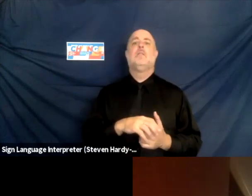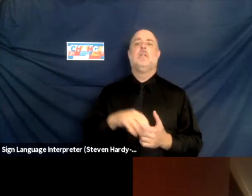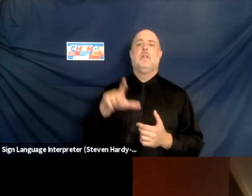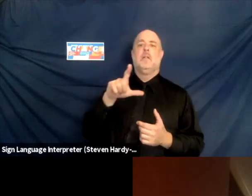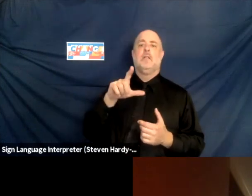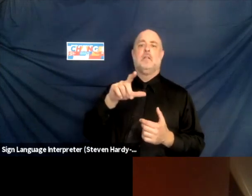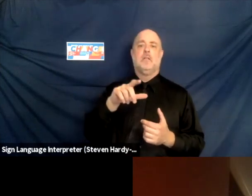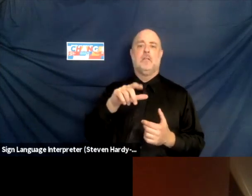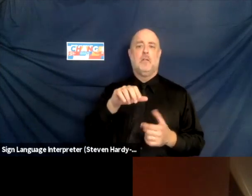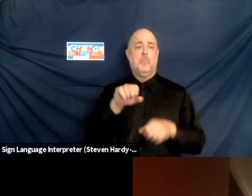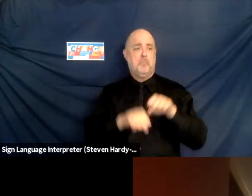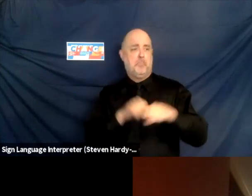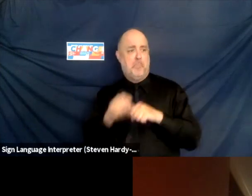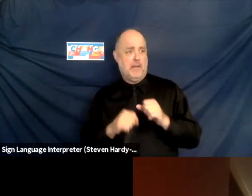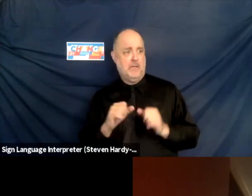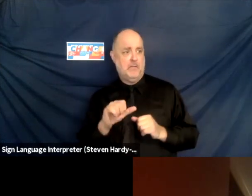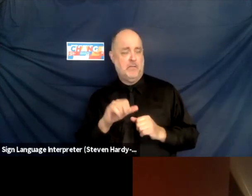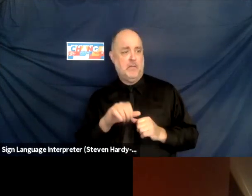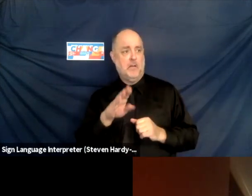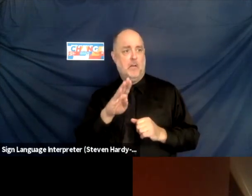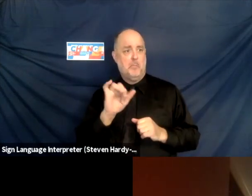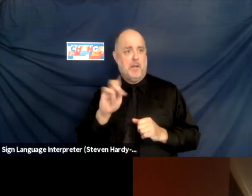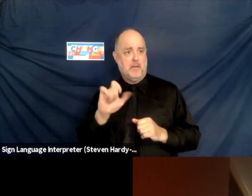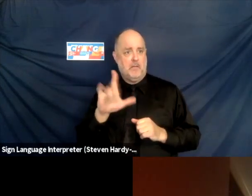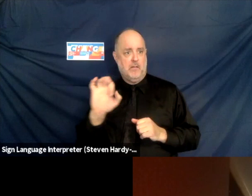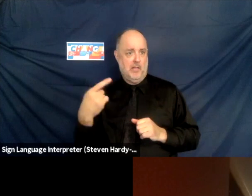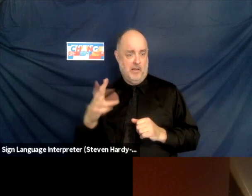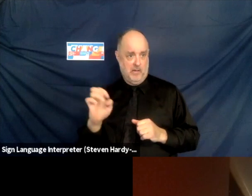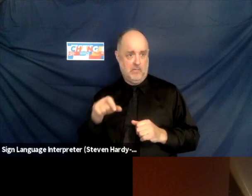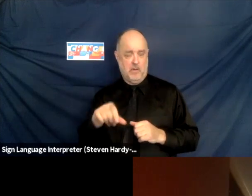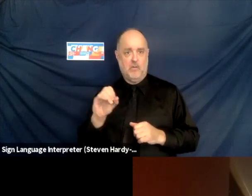And I think, yeah, Amelia's typing an answer. I can see that right now.